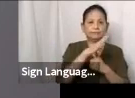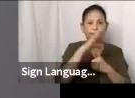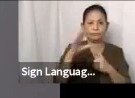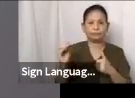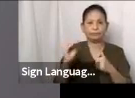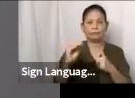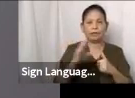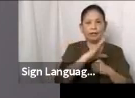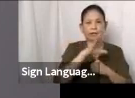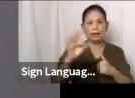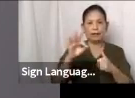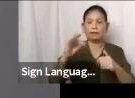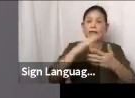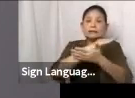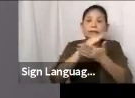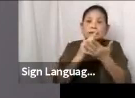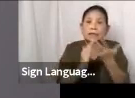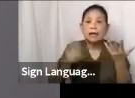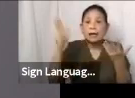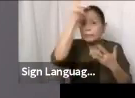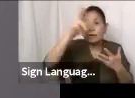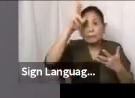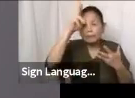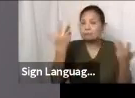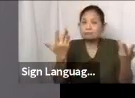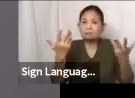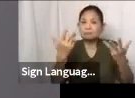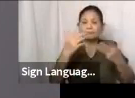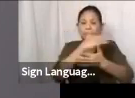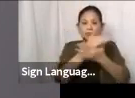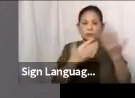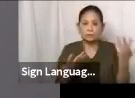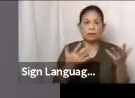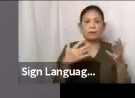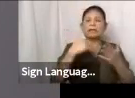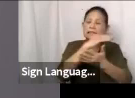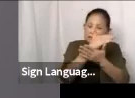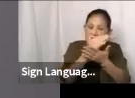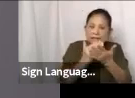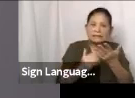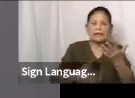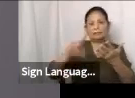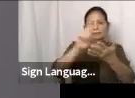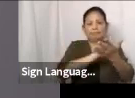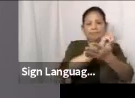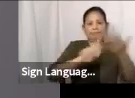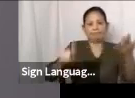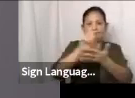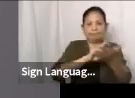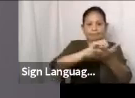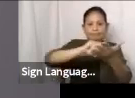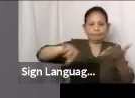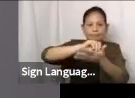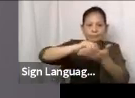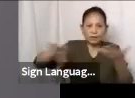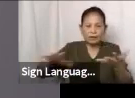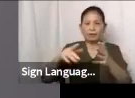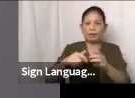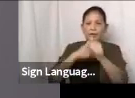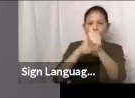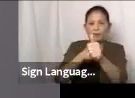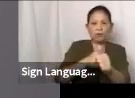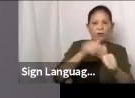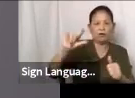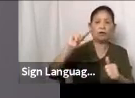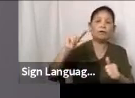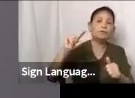the provisions made by the government are amendments are made to eliminate discrimination on the grounds of gender identity